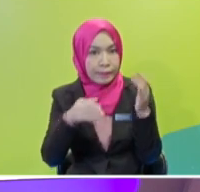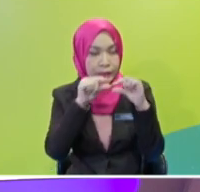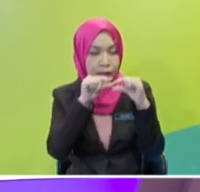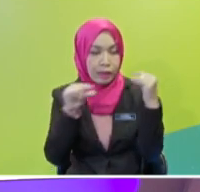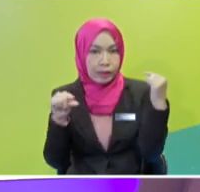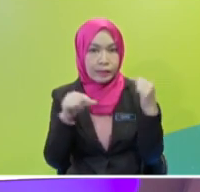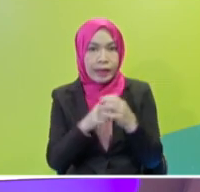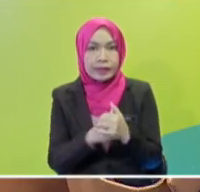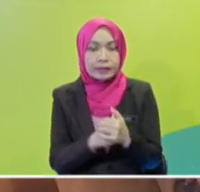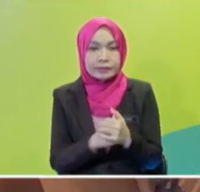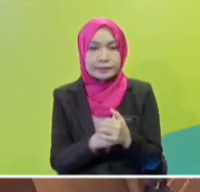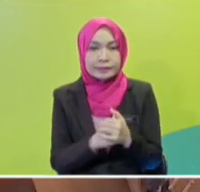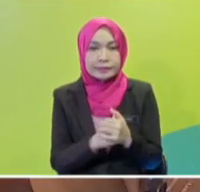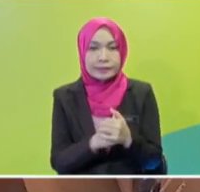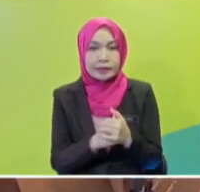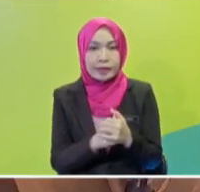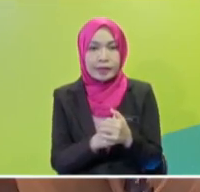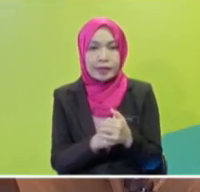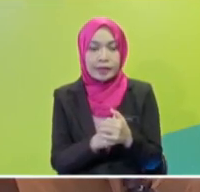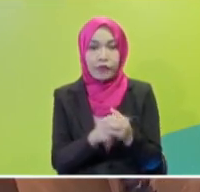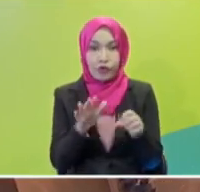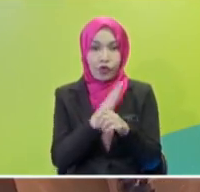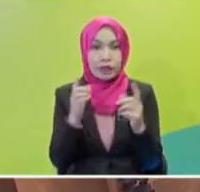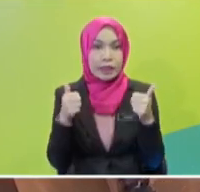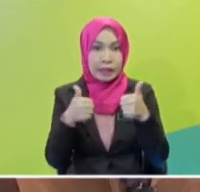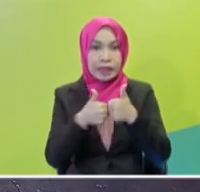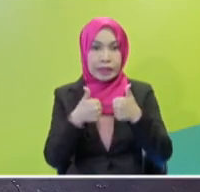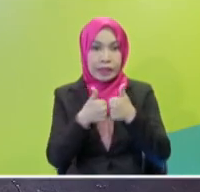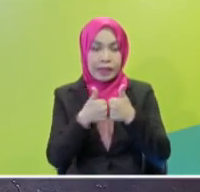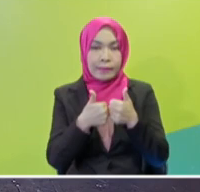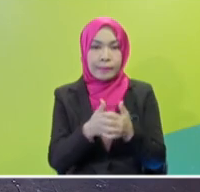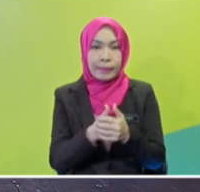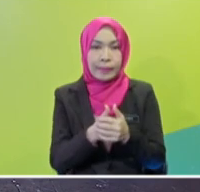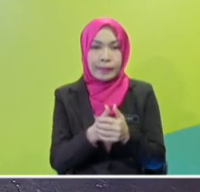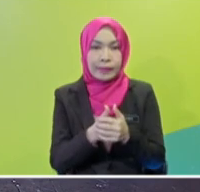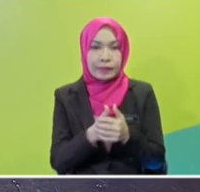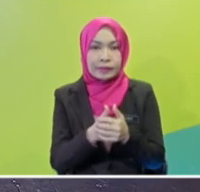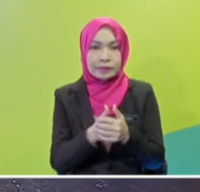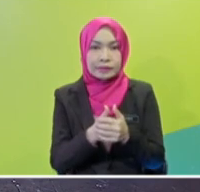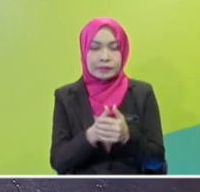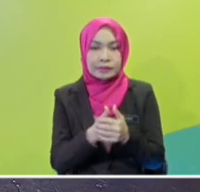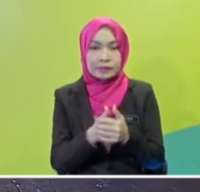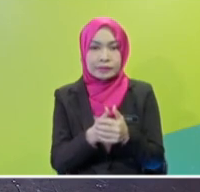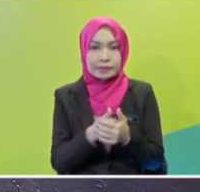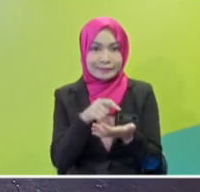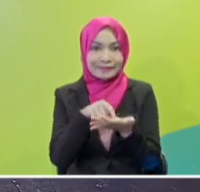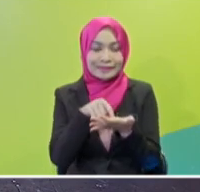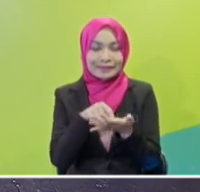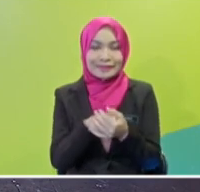center of the paper. Yes. Fold in again until you reach the line. Okay, so from each